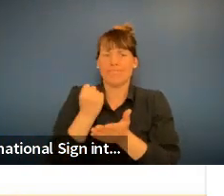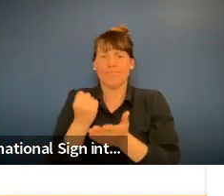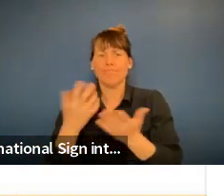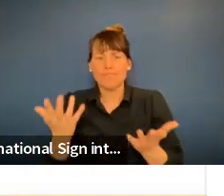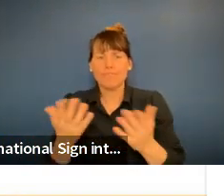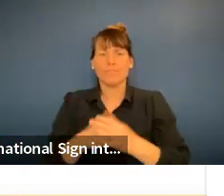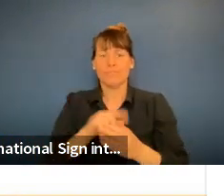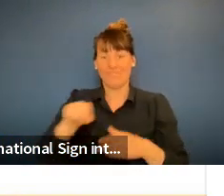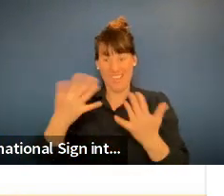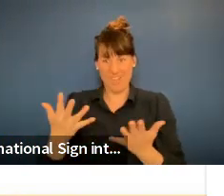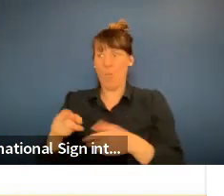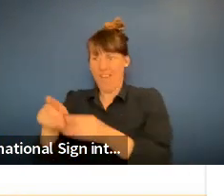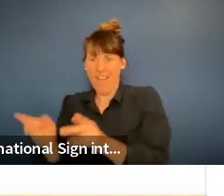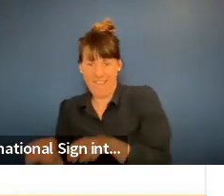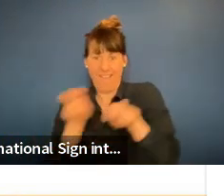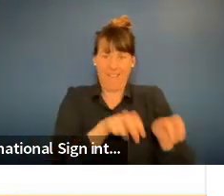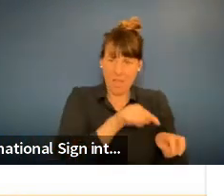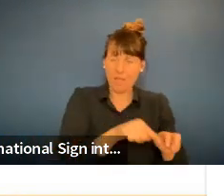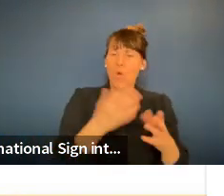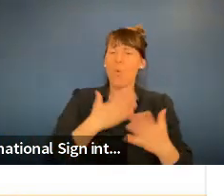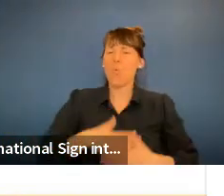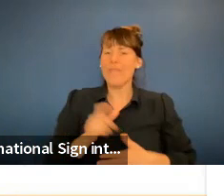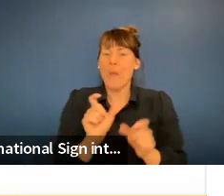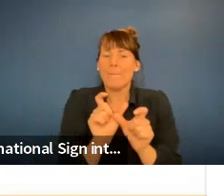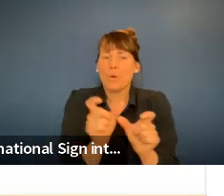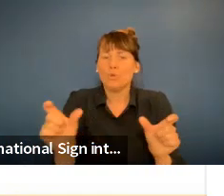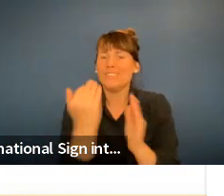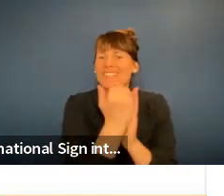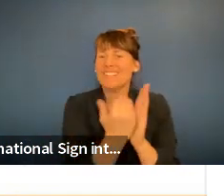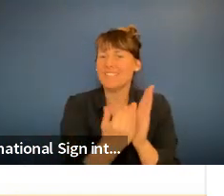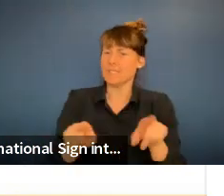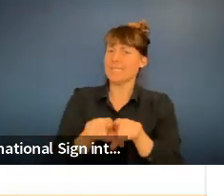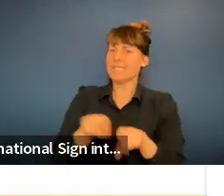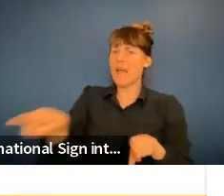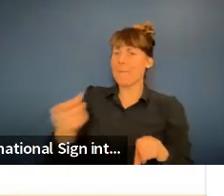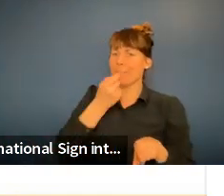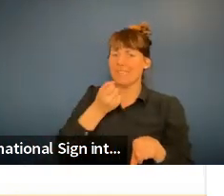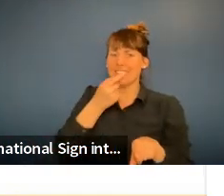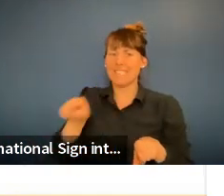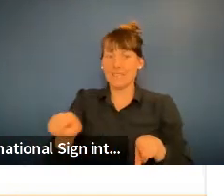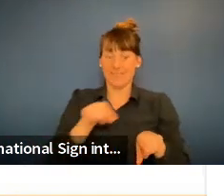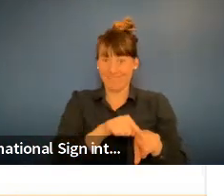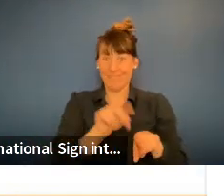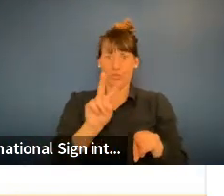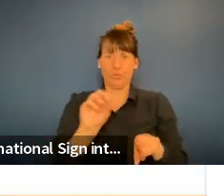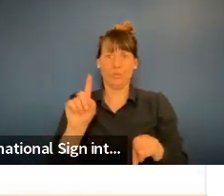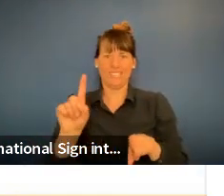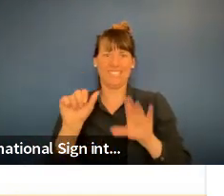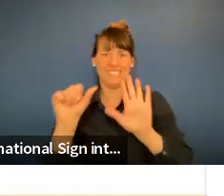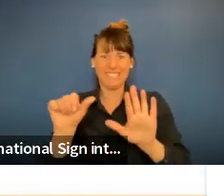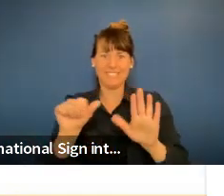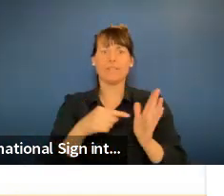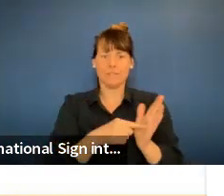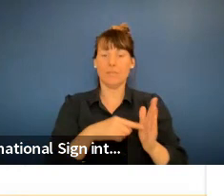And how can we learn from that and use it in the field of assistive technology? And that was the whole